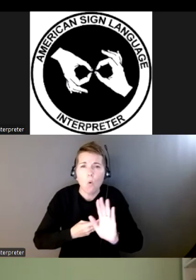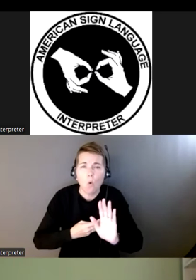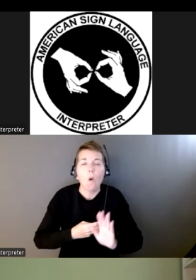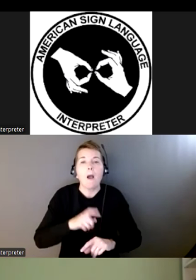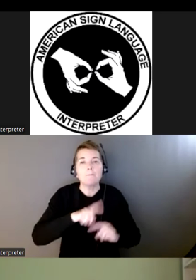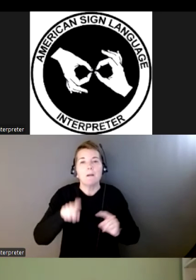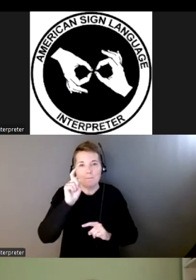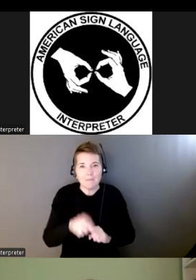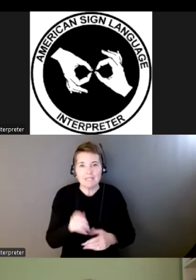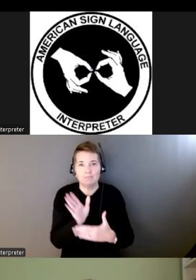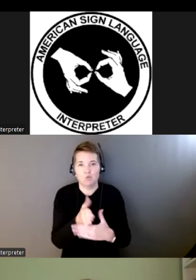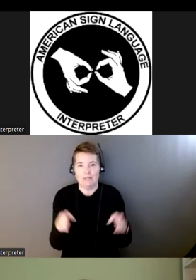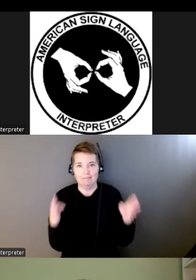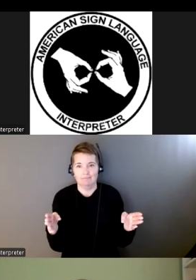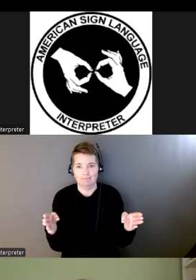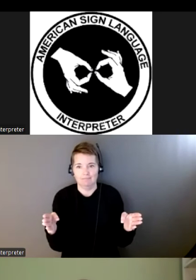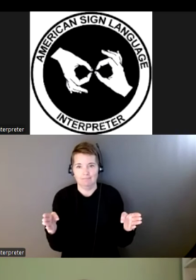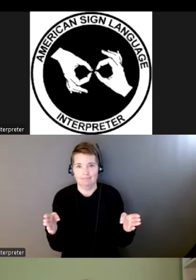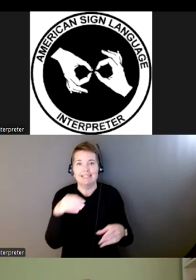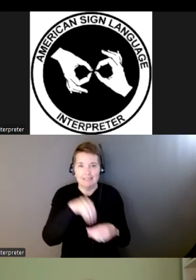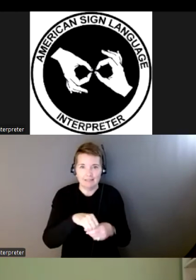on site at the branch is possible.